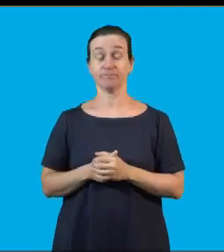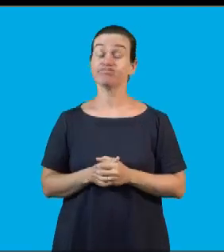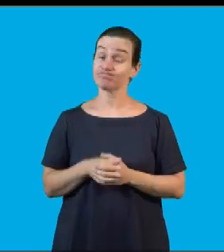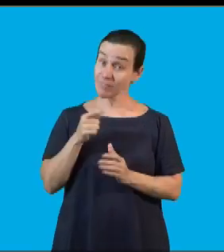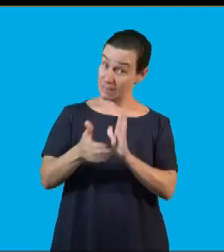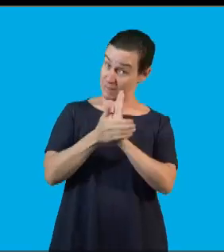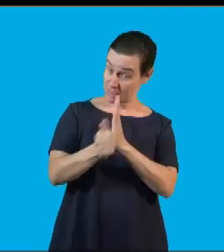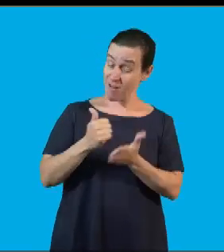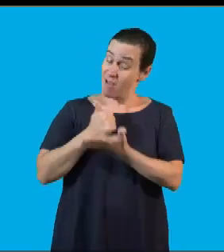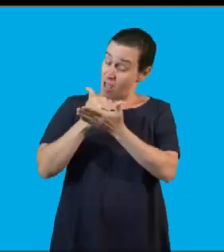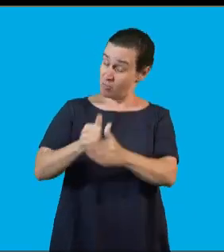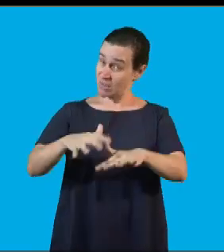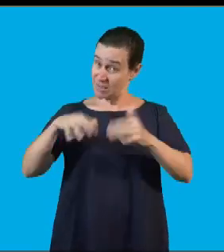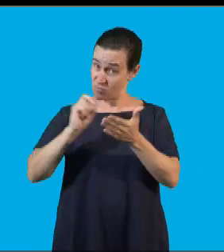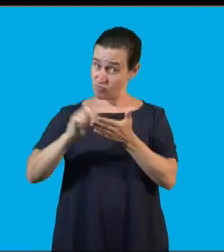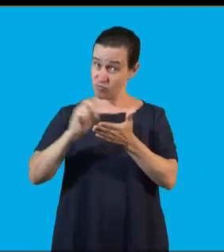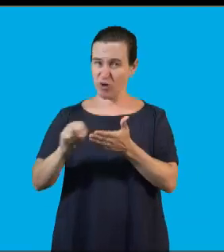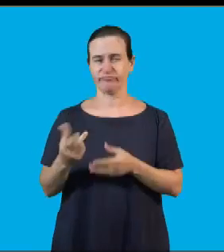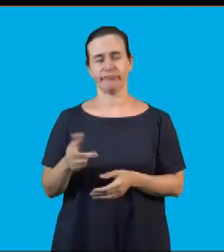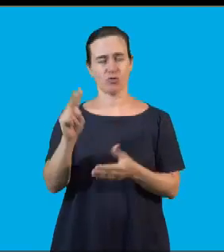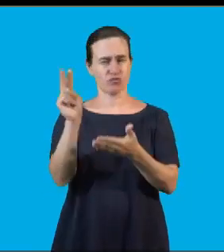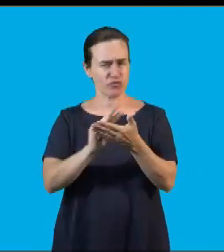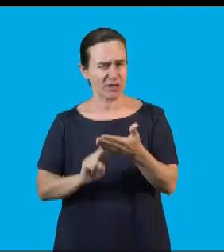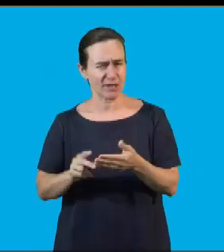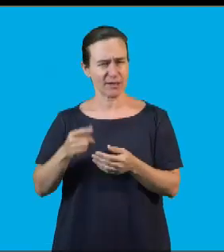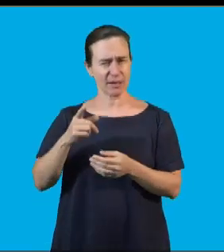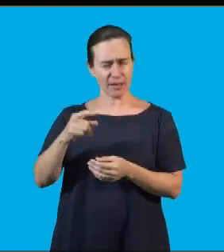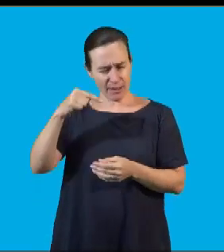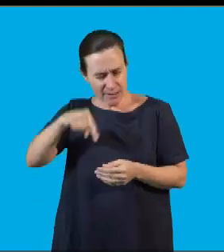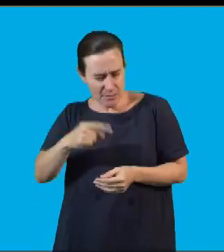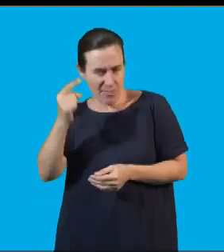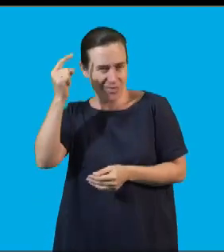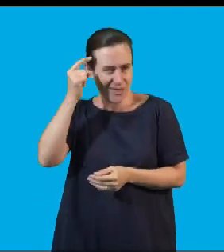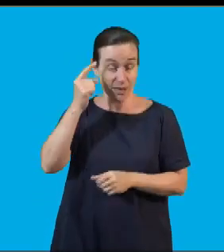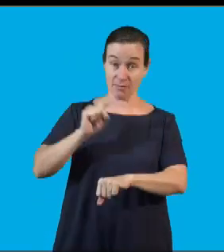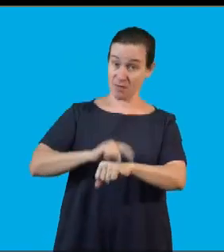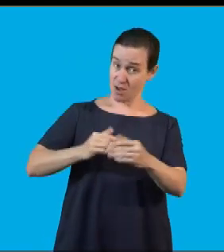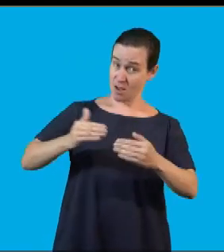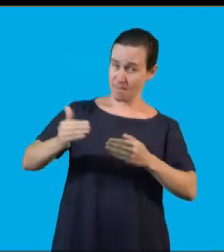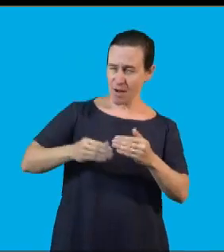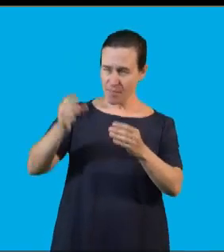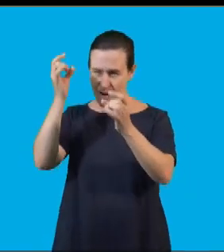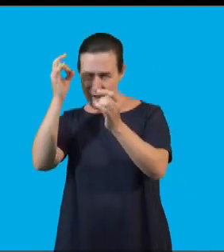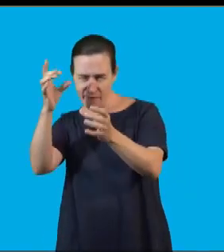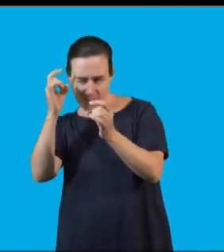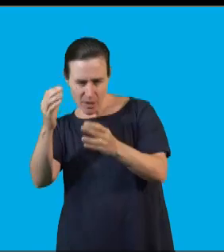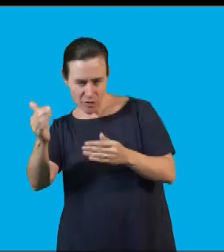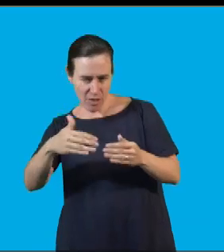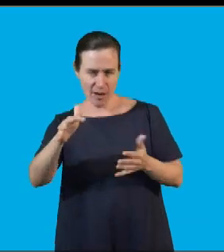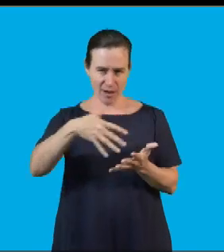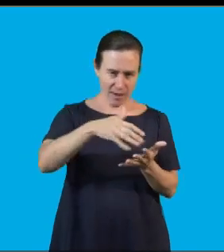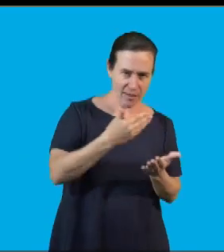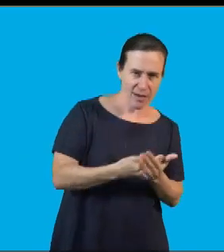Exam writing competency skills include reading, critical thinking, time management, information retrieval,